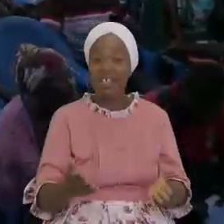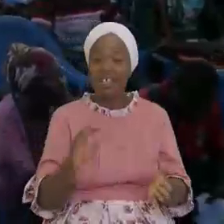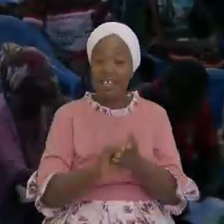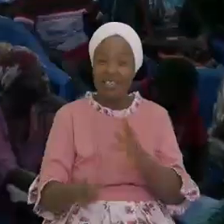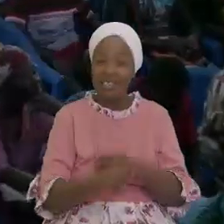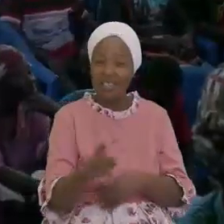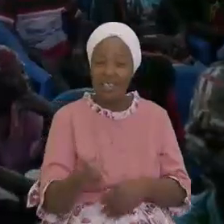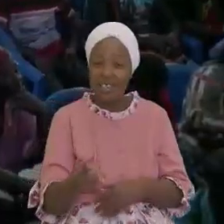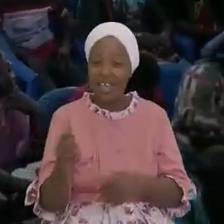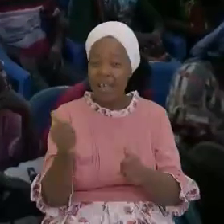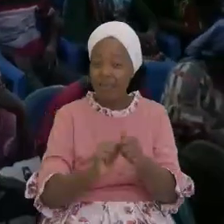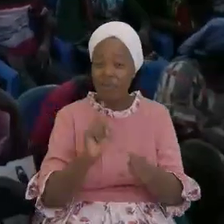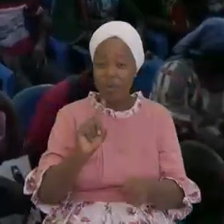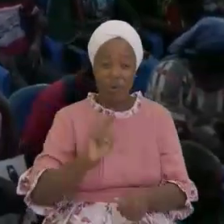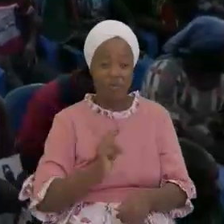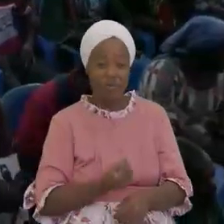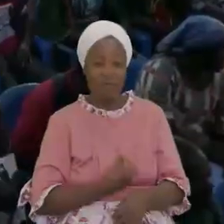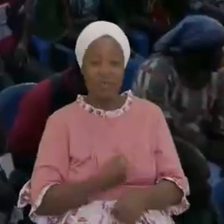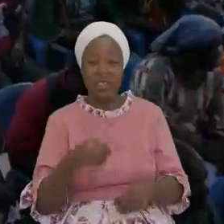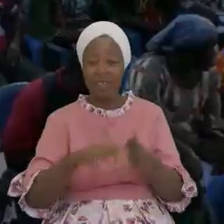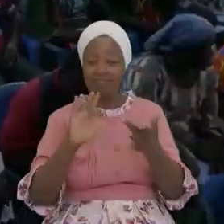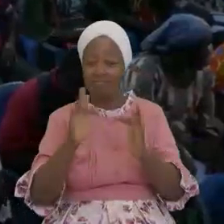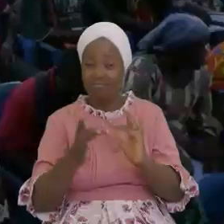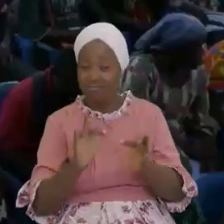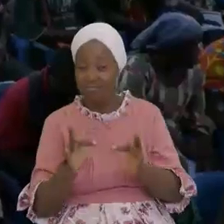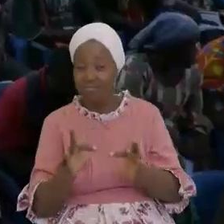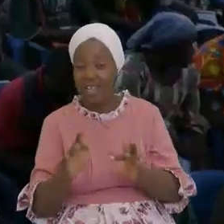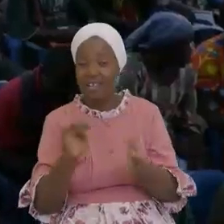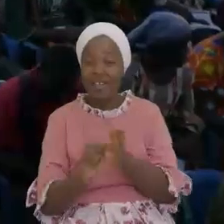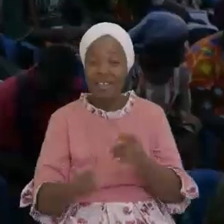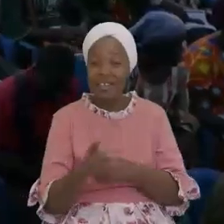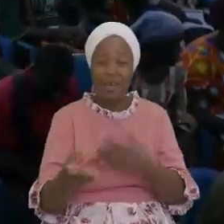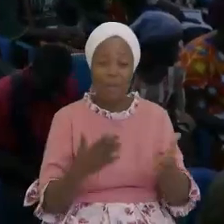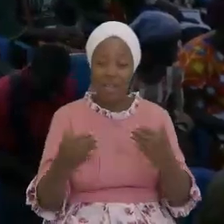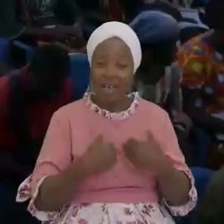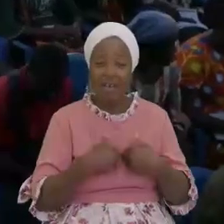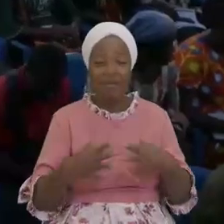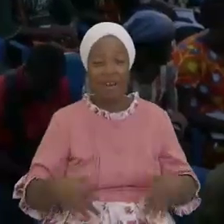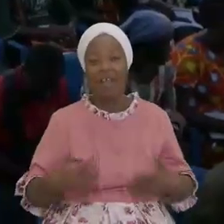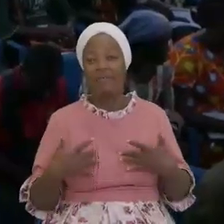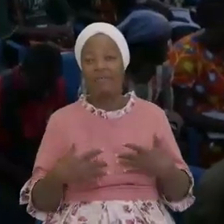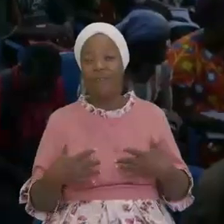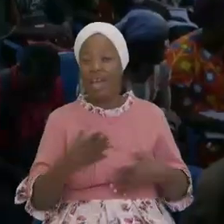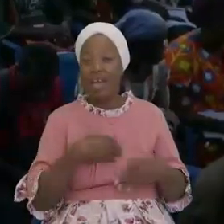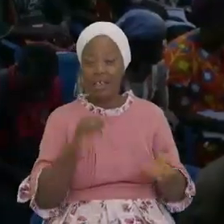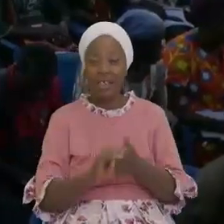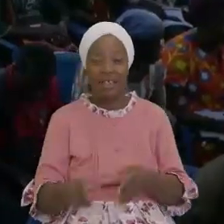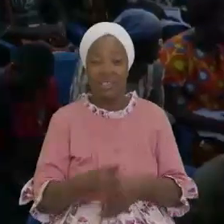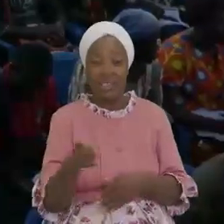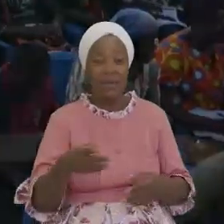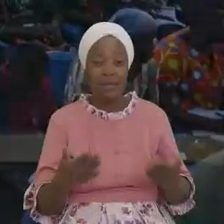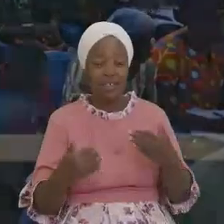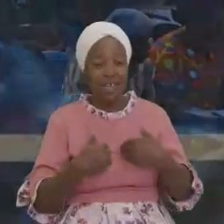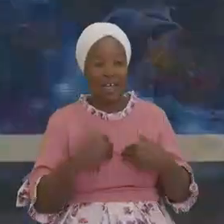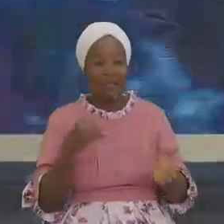all of us in the media, that they might have life, and that they might have it